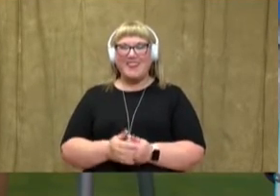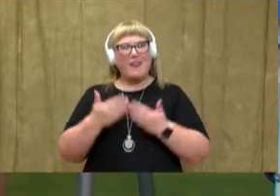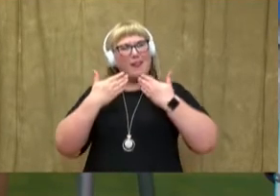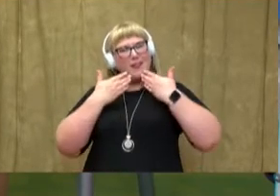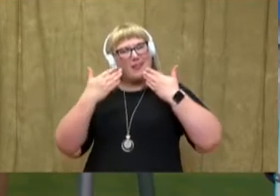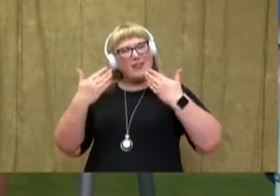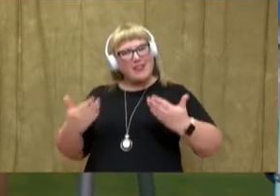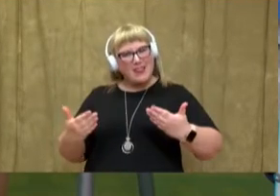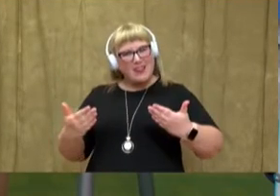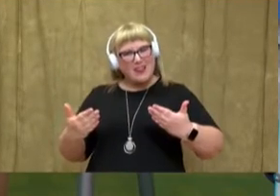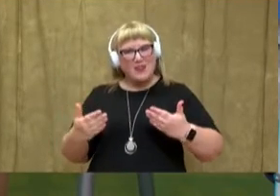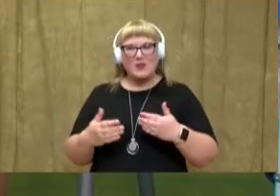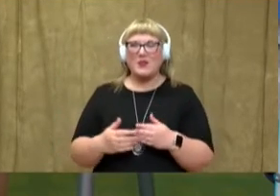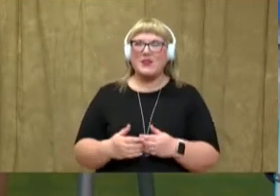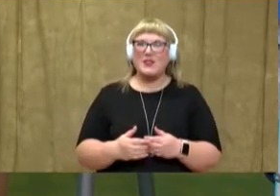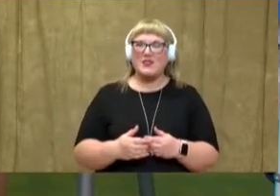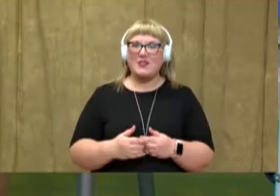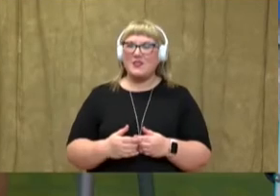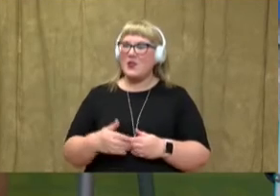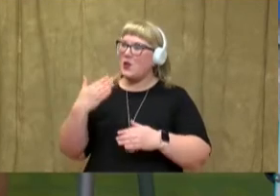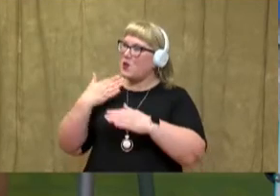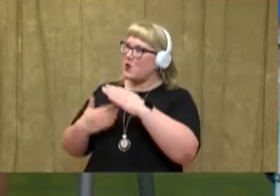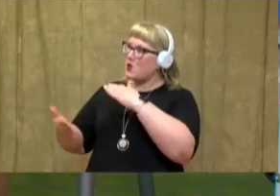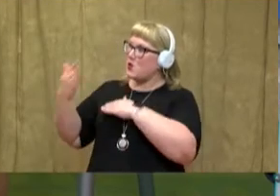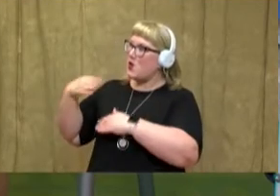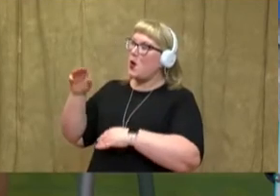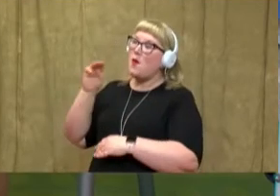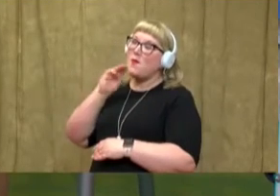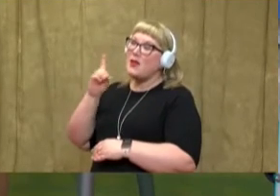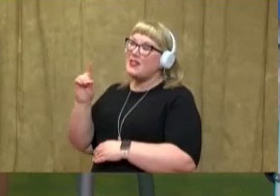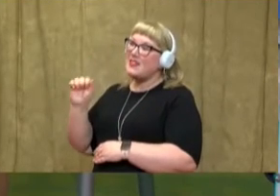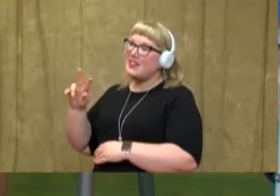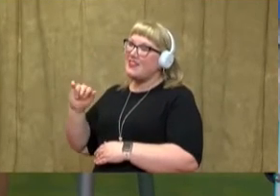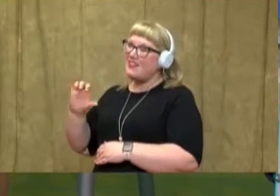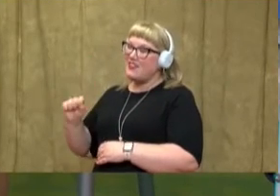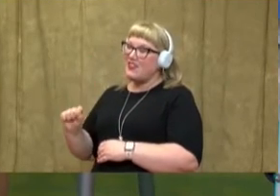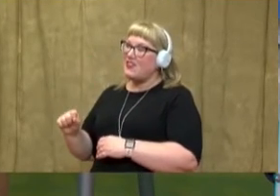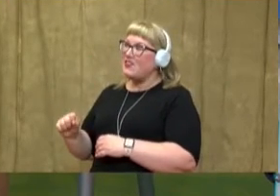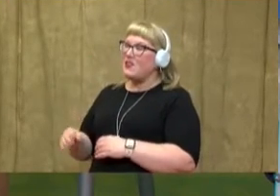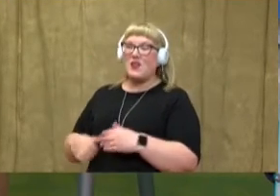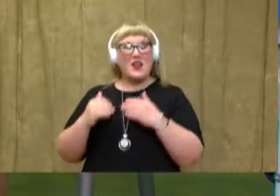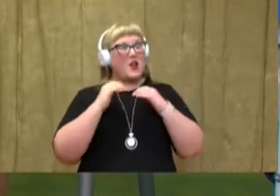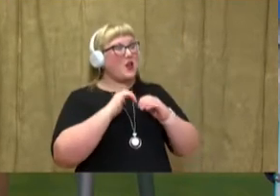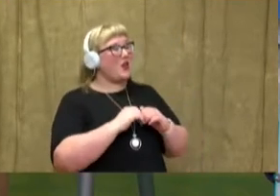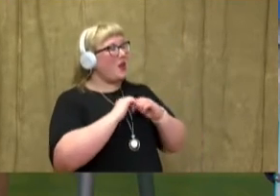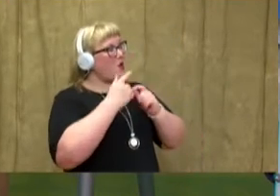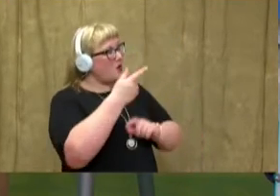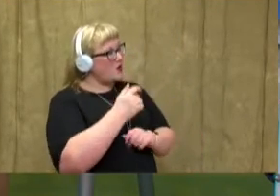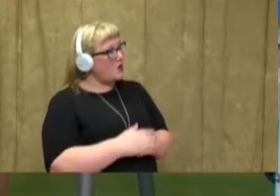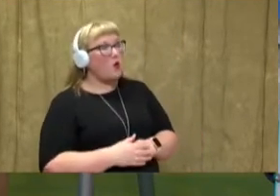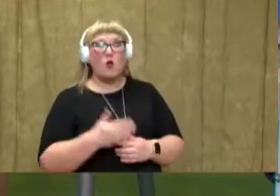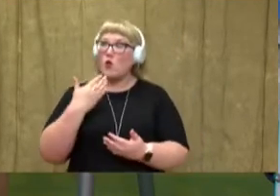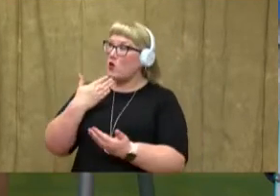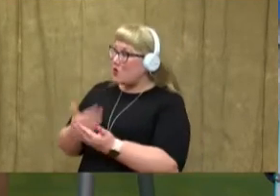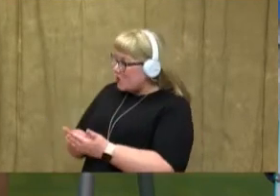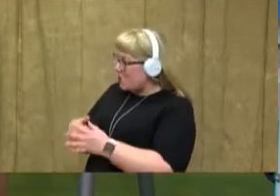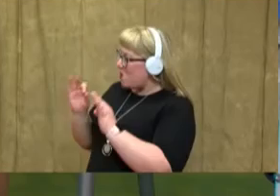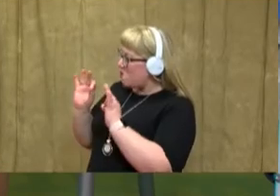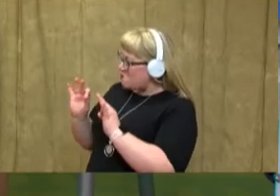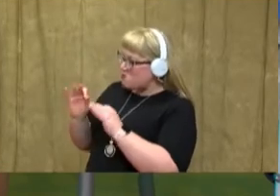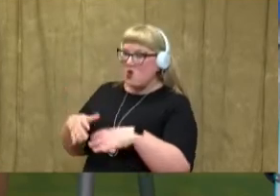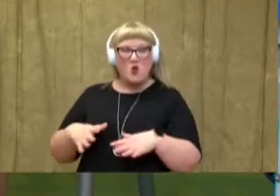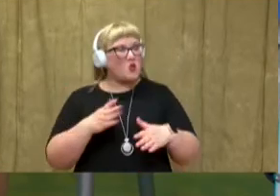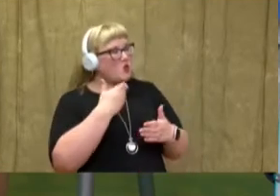you. Buenos dias, Senora Davis. Yes, ¿cómo estás? How are you? It's fine. Thank you. Estoy bien. Yo